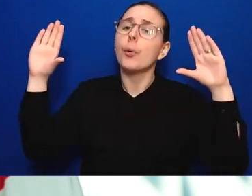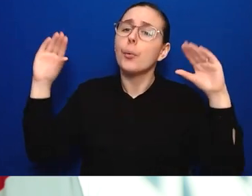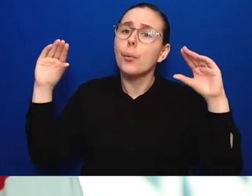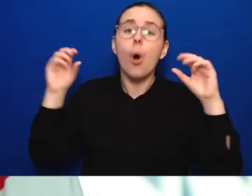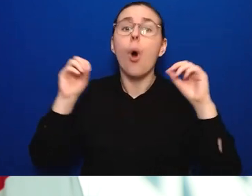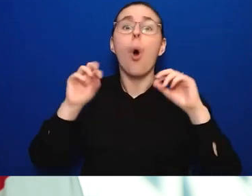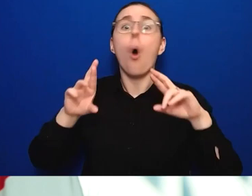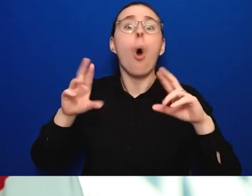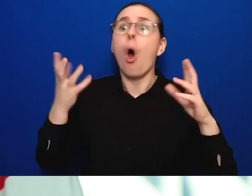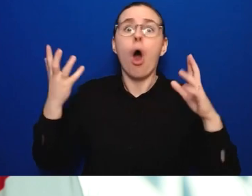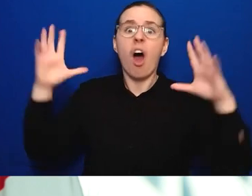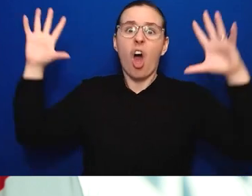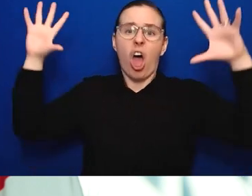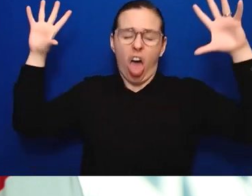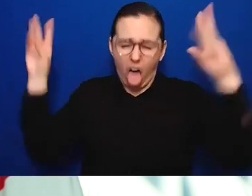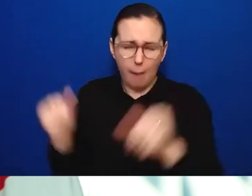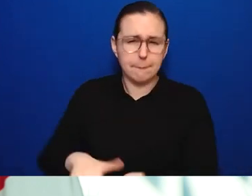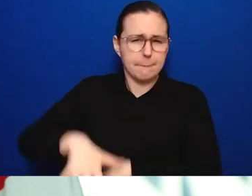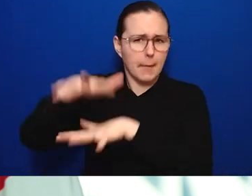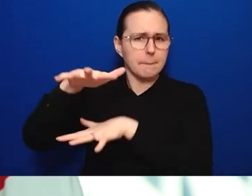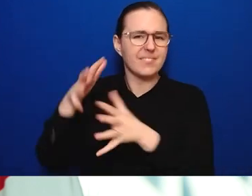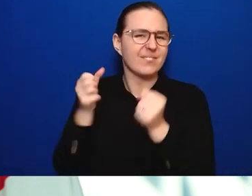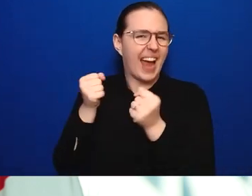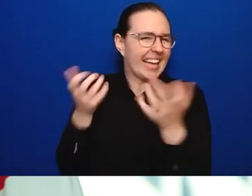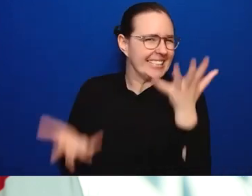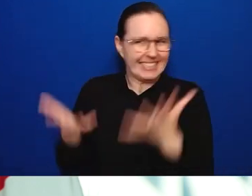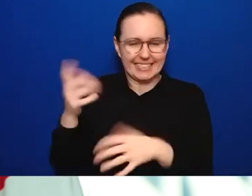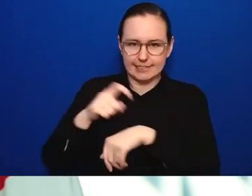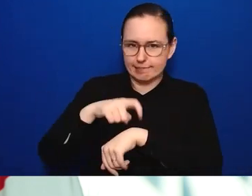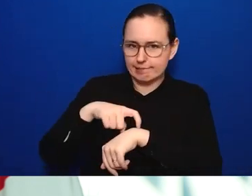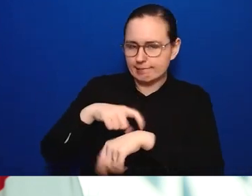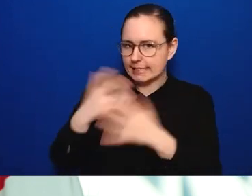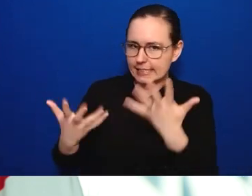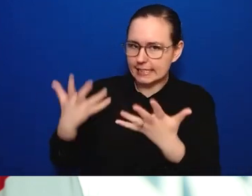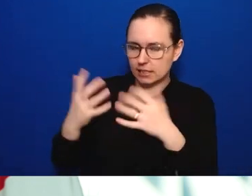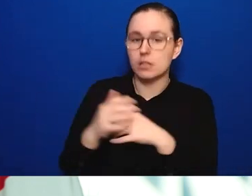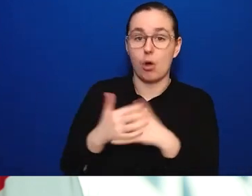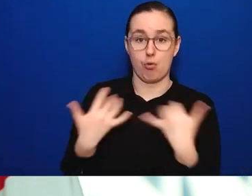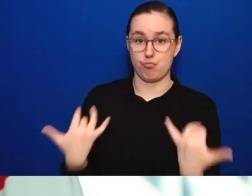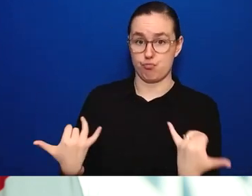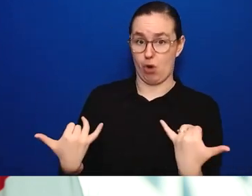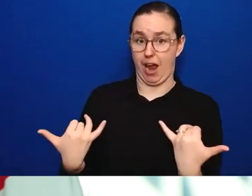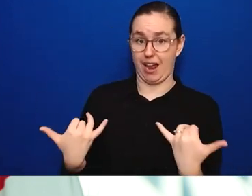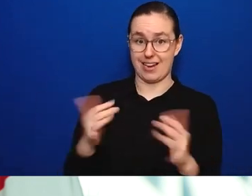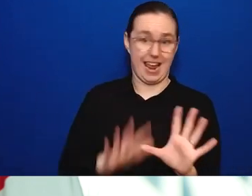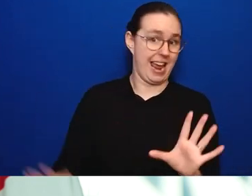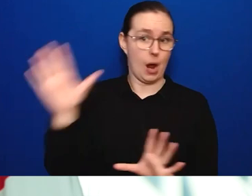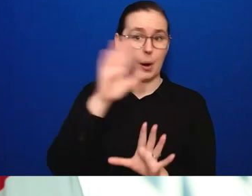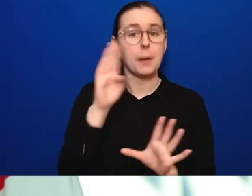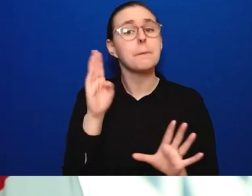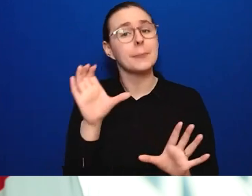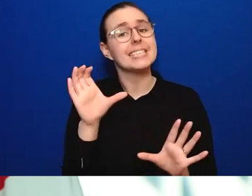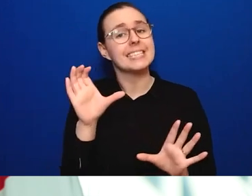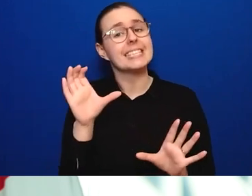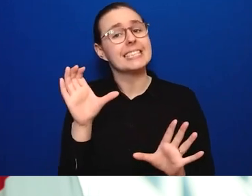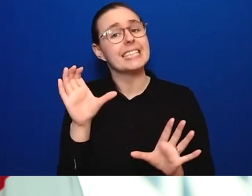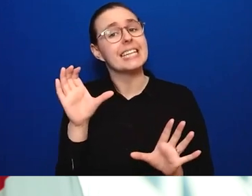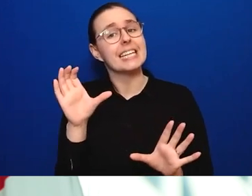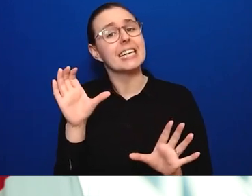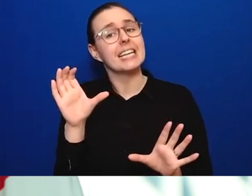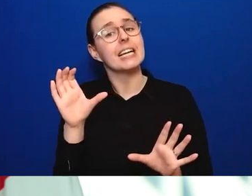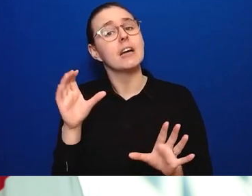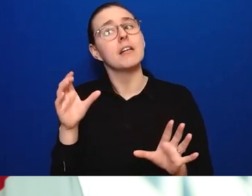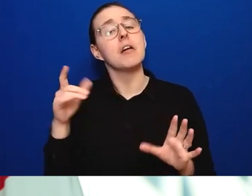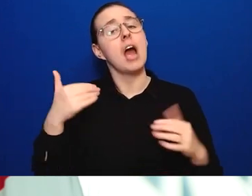parts of the province the snowpack is either at or slightly above normal, there are other parts of the province where snowpack is